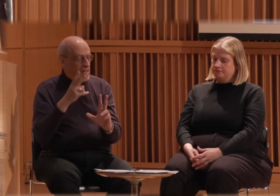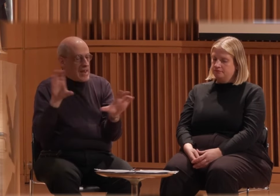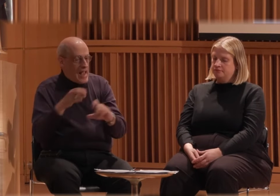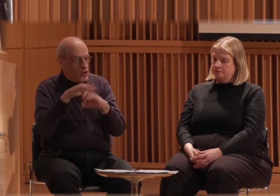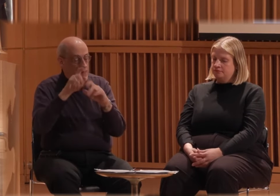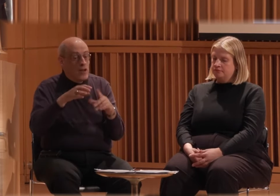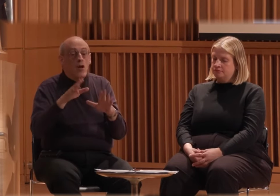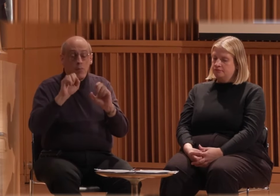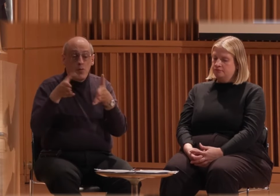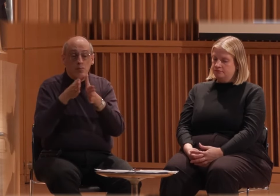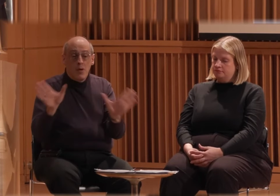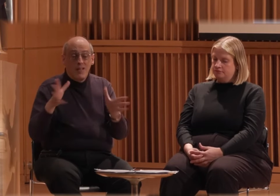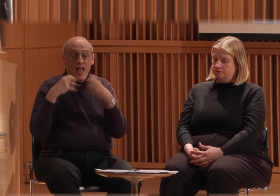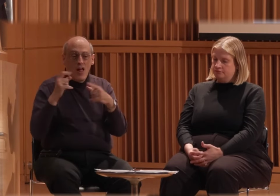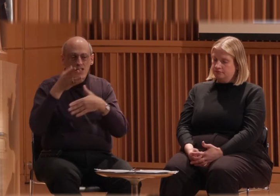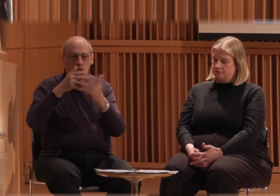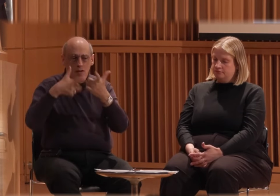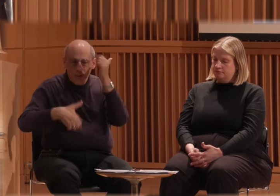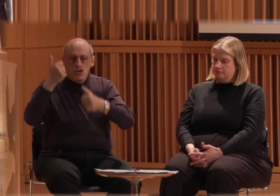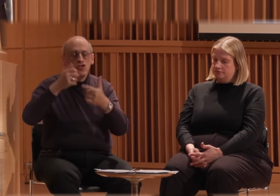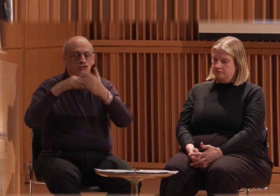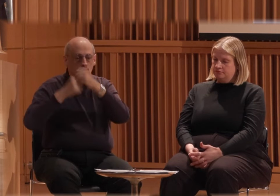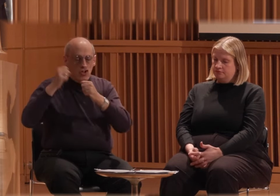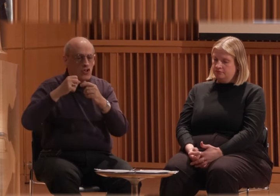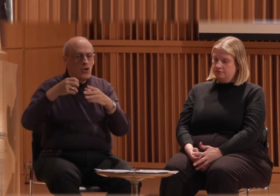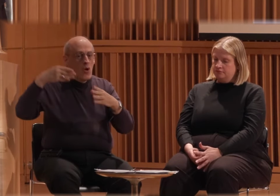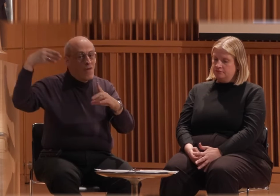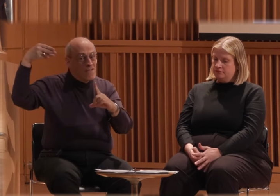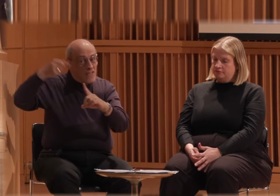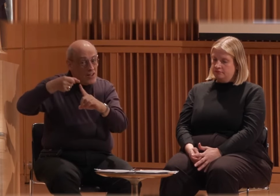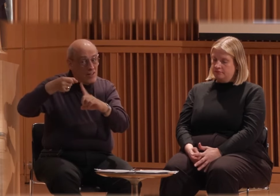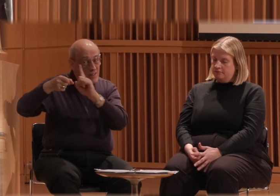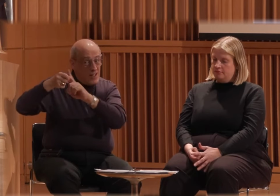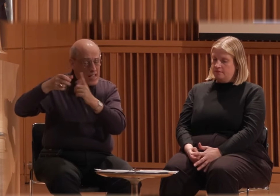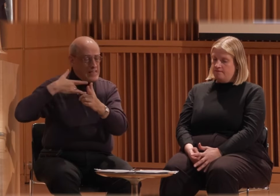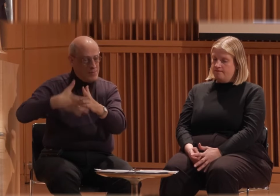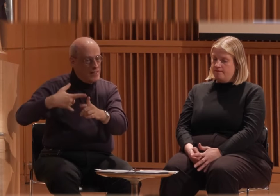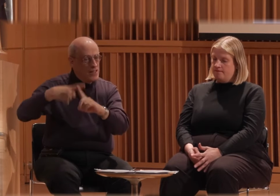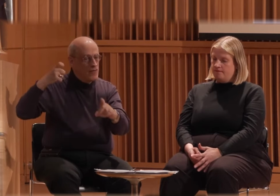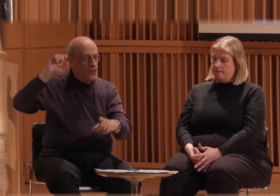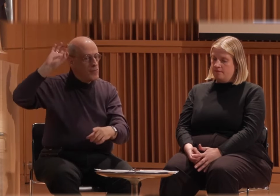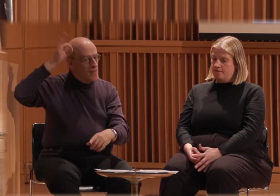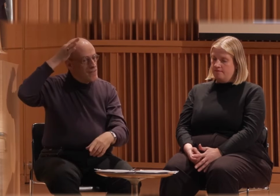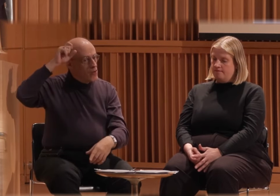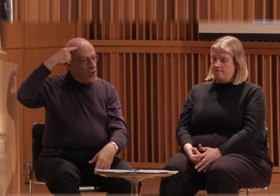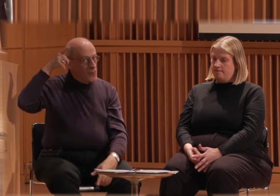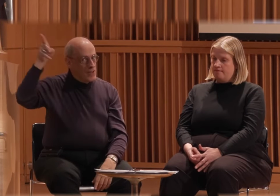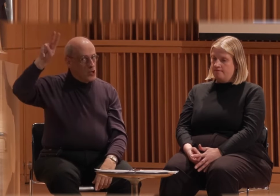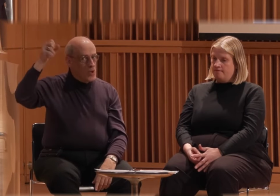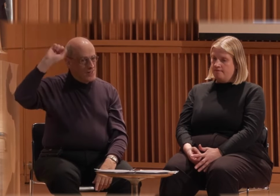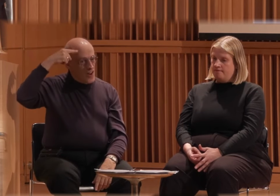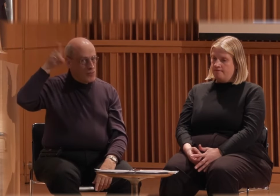that I think people should know about. It is largely funded, not exclusively, but largely by the federal government.